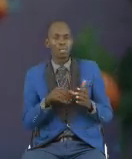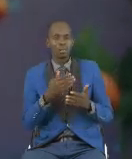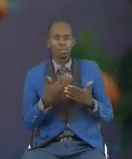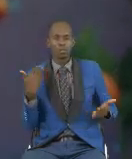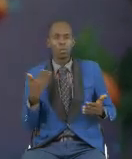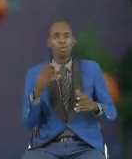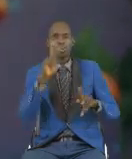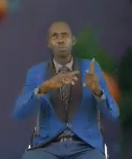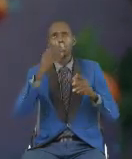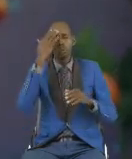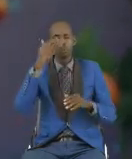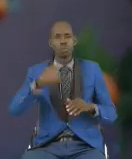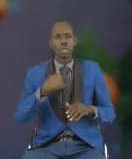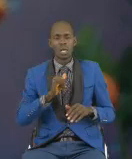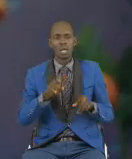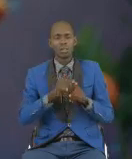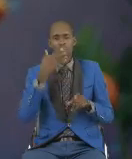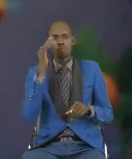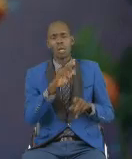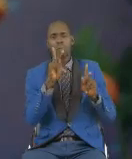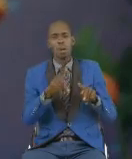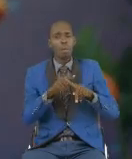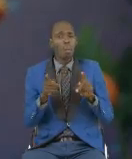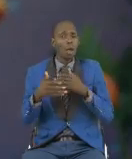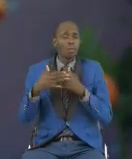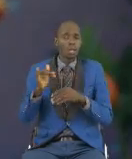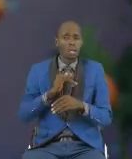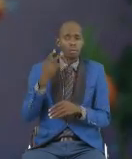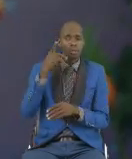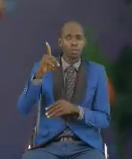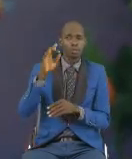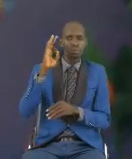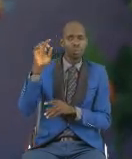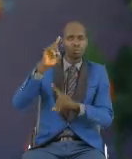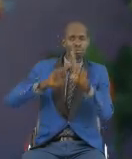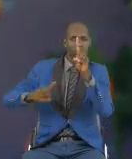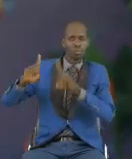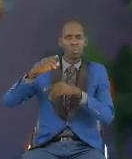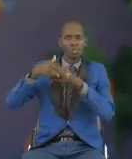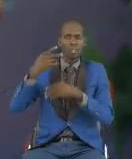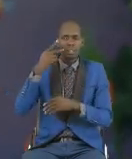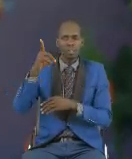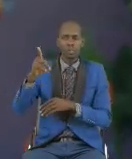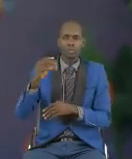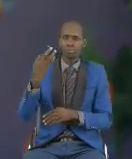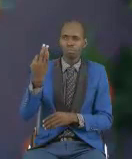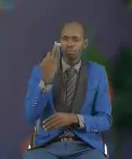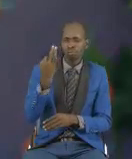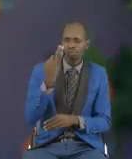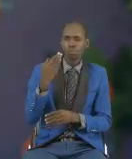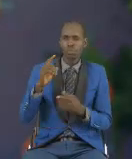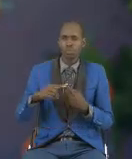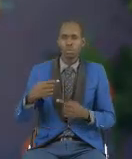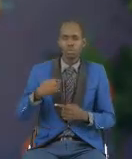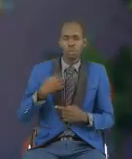now, after hearing you declaring the word, after hearing you ministering to them, their